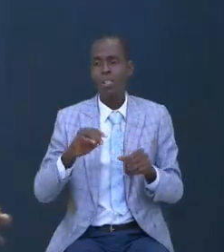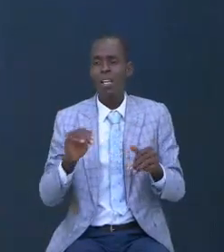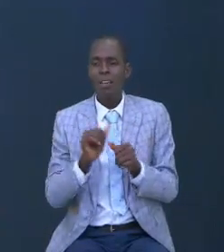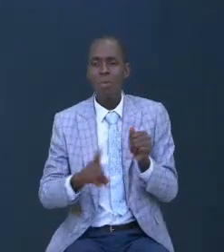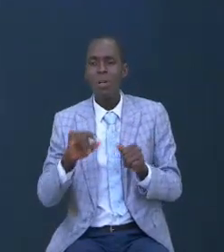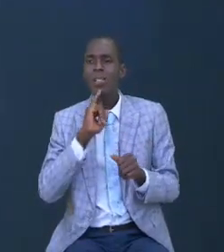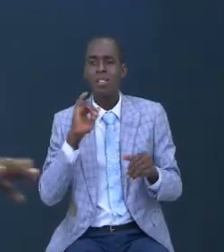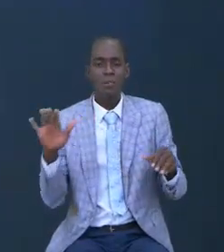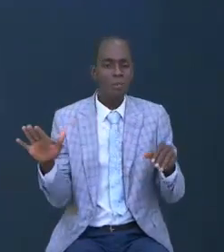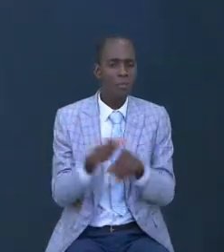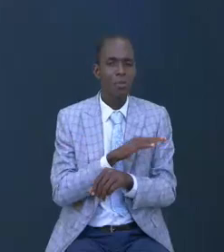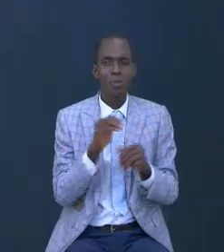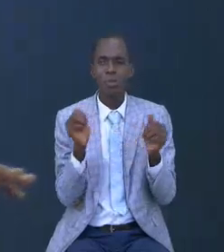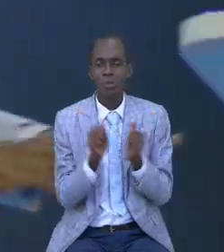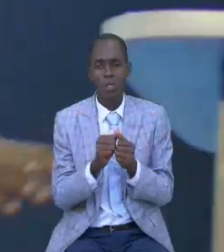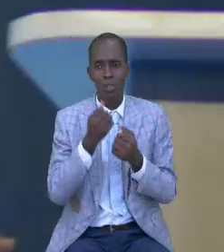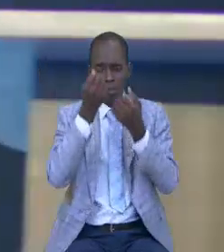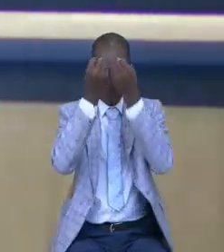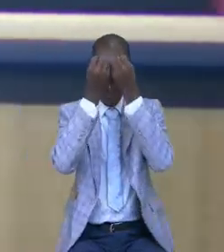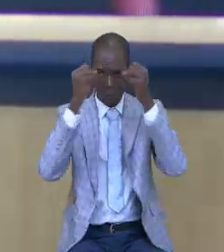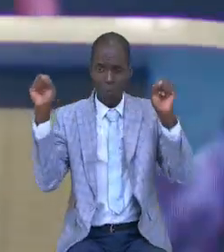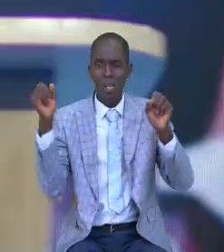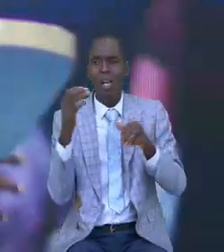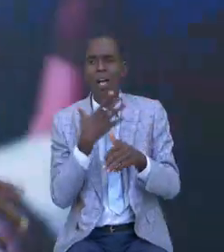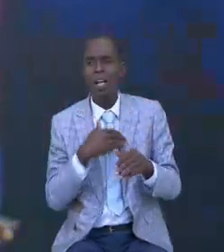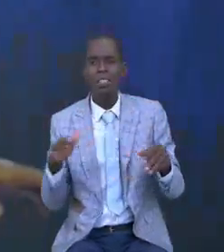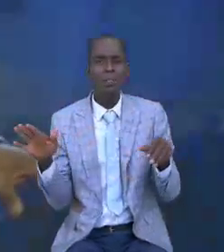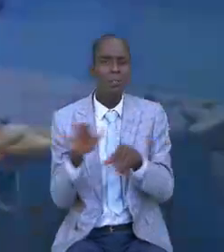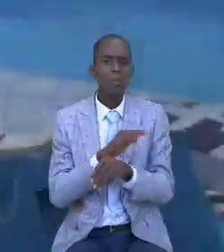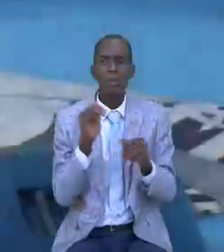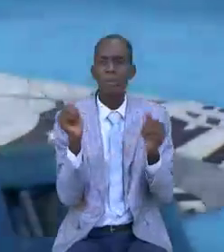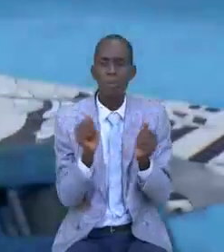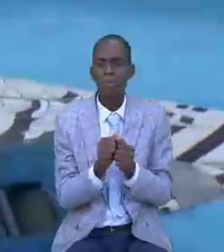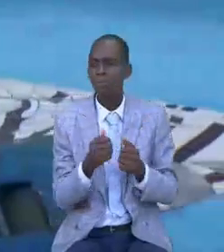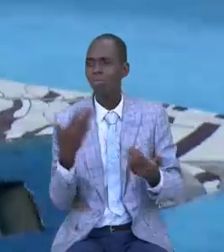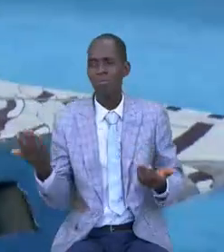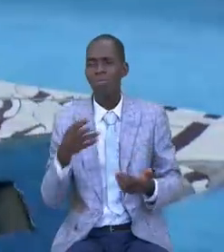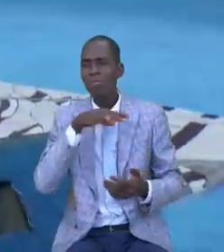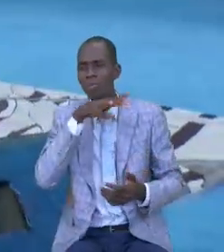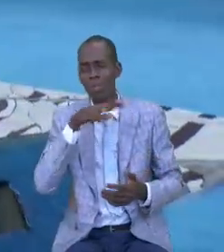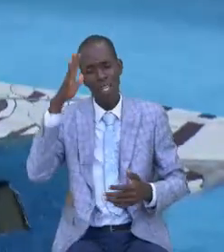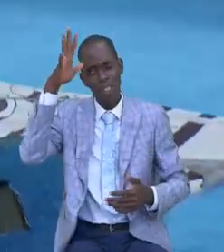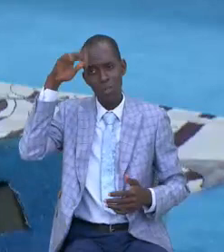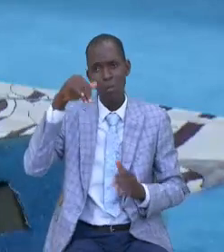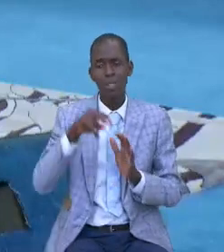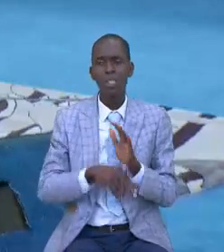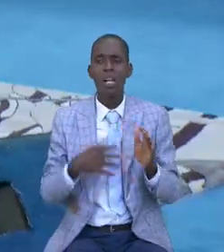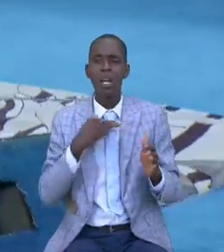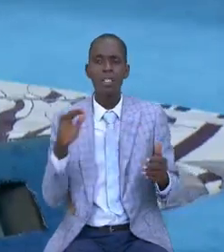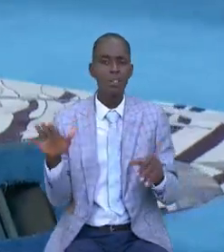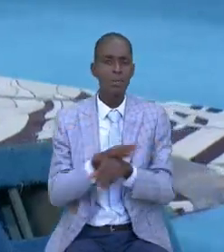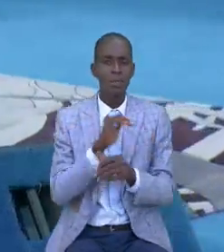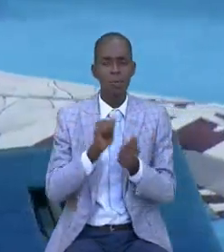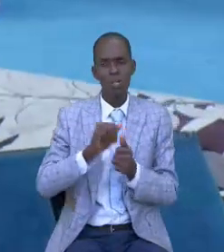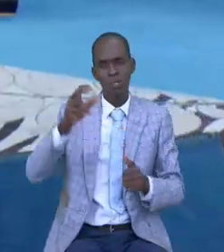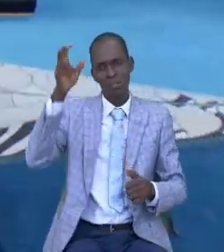everywhere is wet with disobedience, everywhere is wet with defiance, everywhere is wet with demonic,